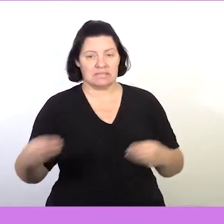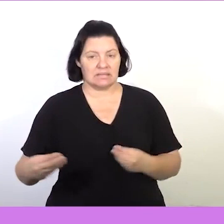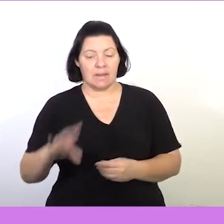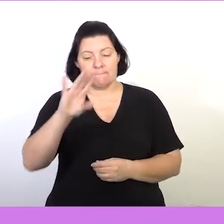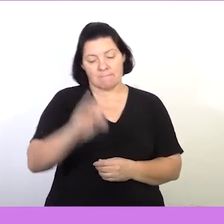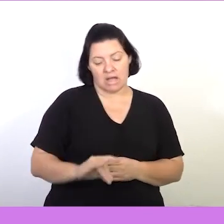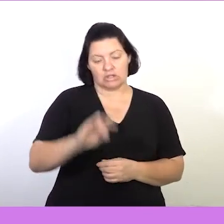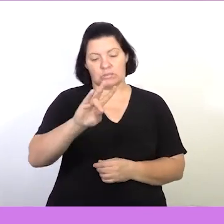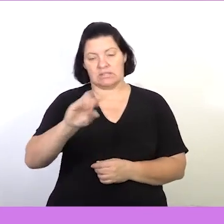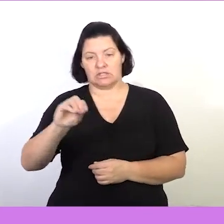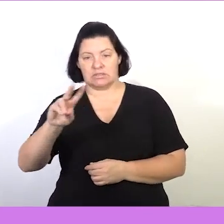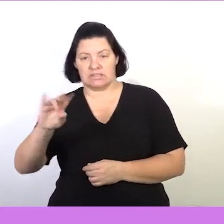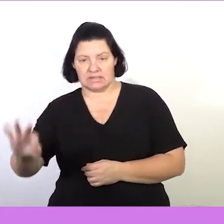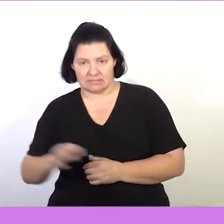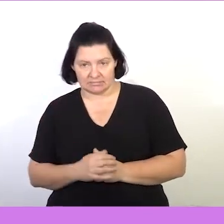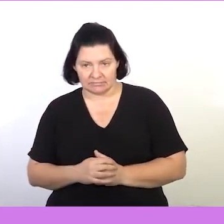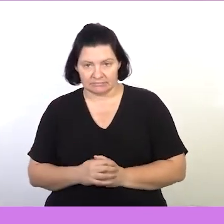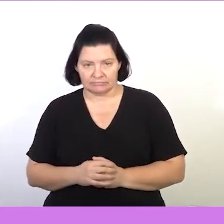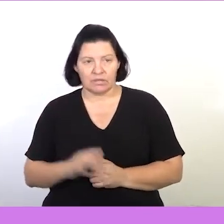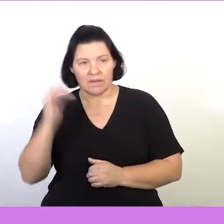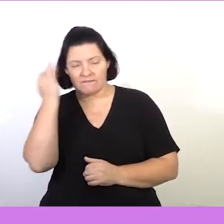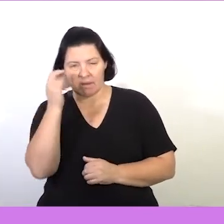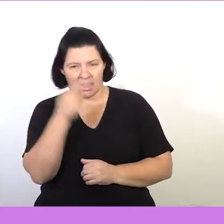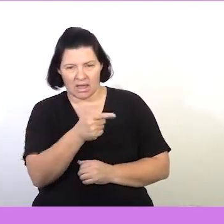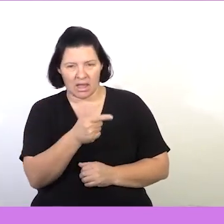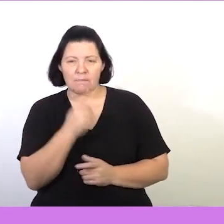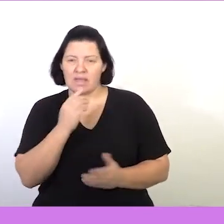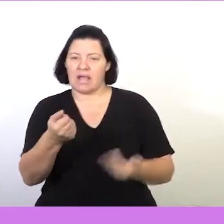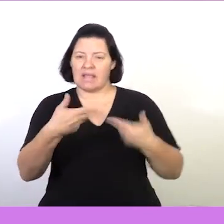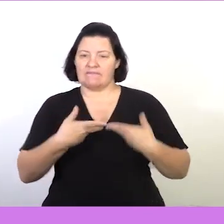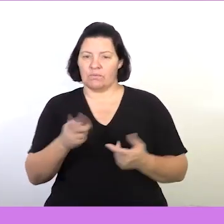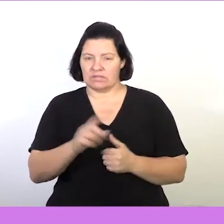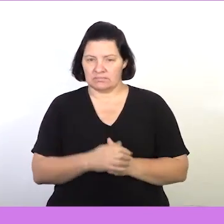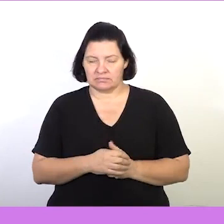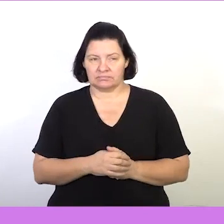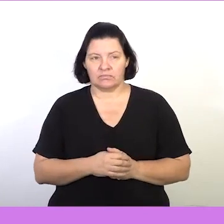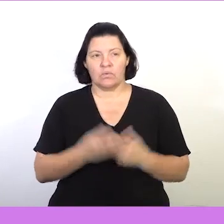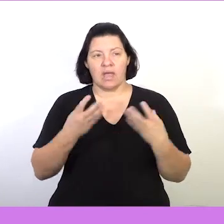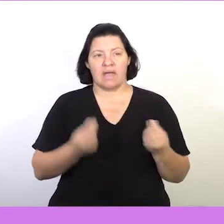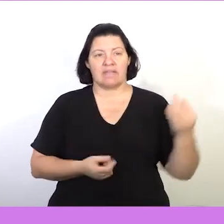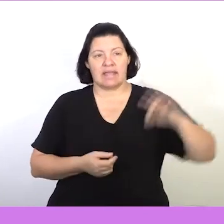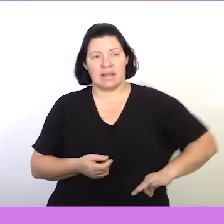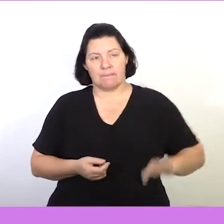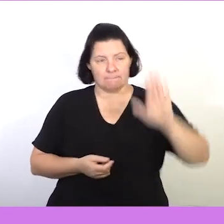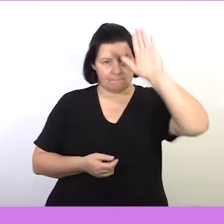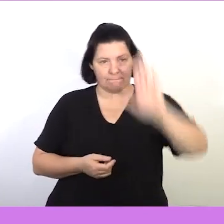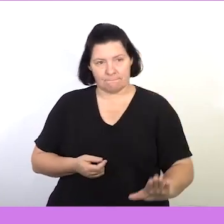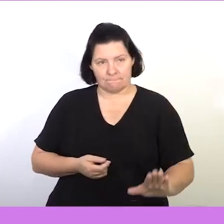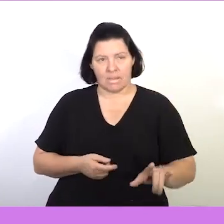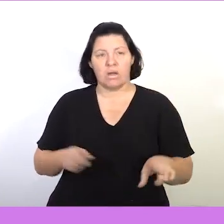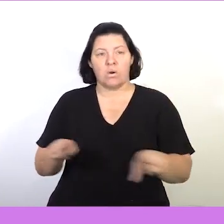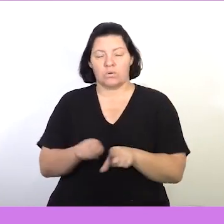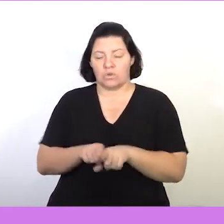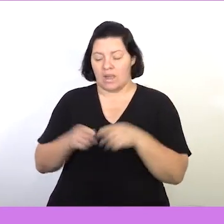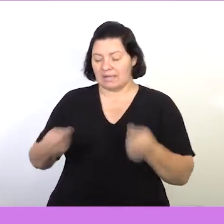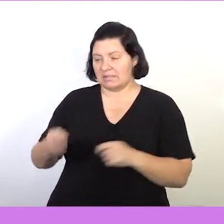the month of March 2023. So again, let's get familiar with what is presented to us. So here we have our income. Then